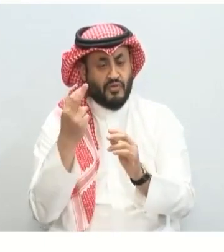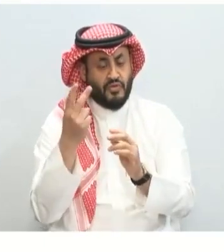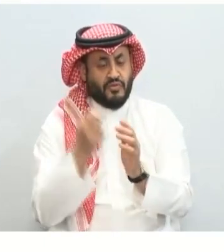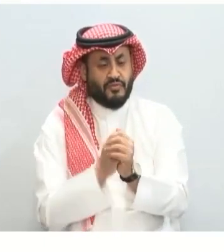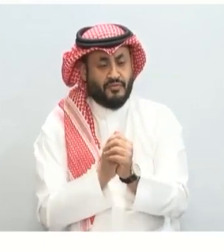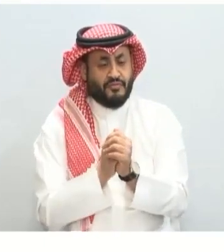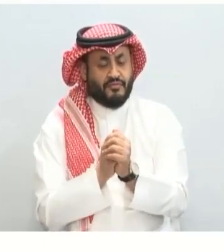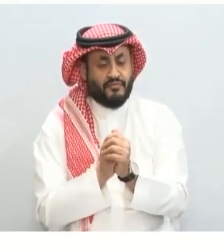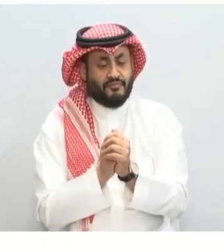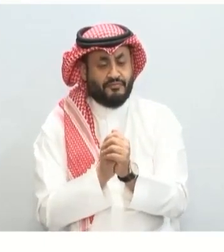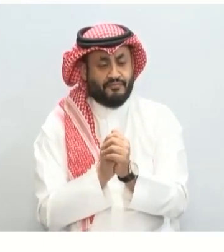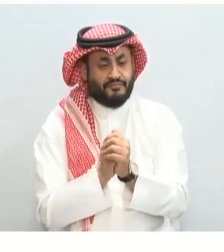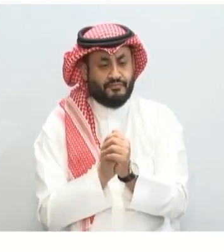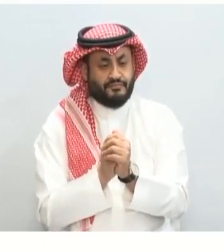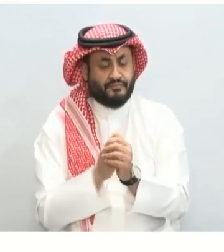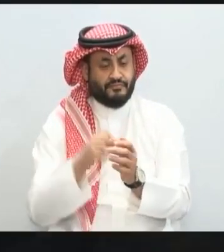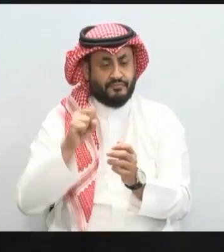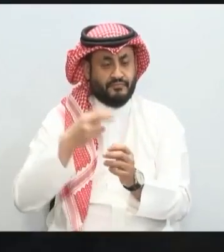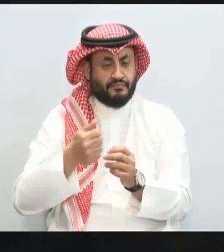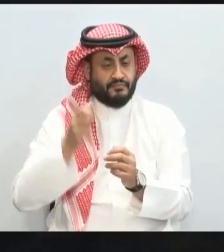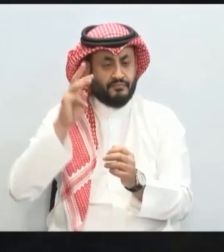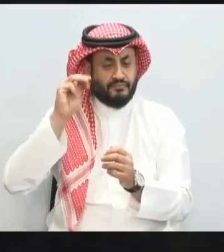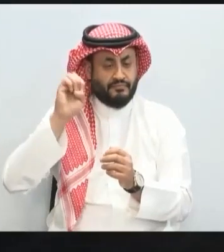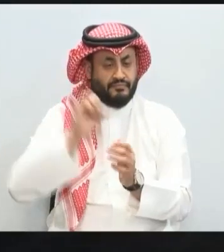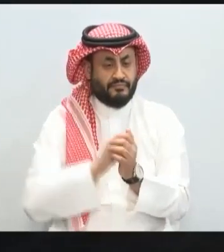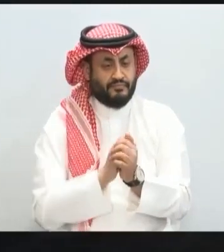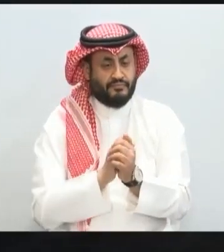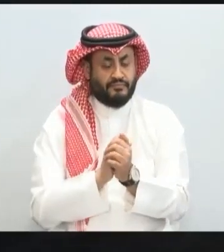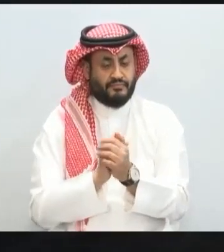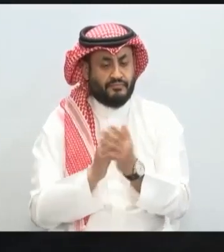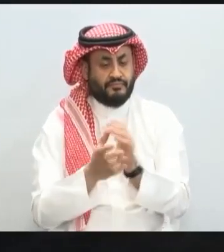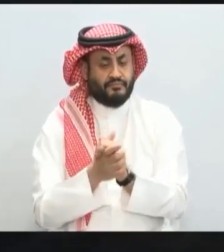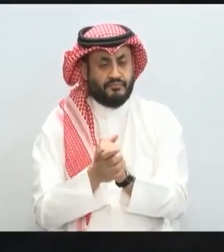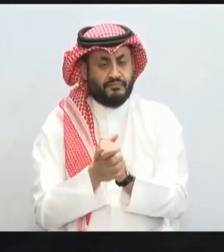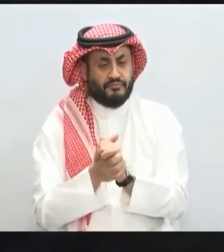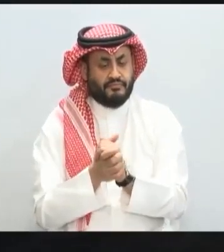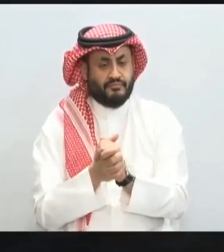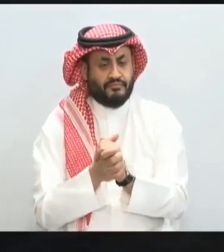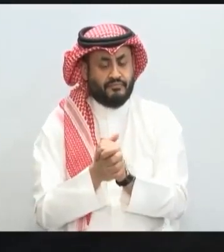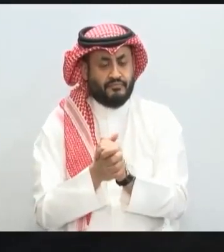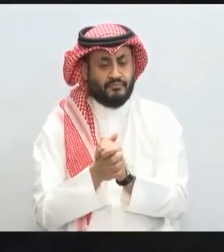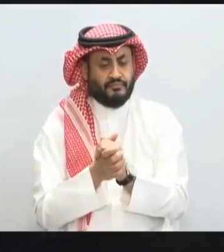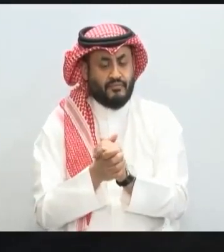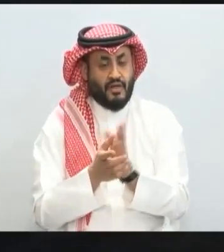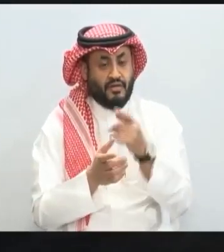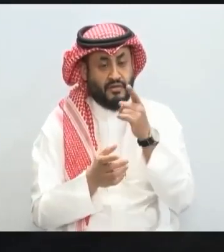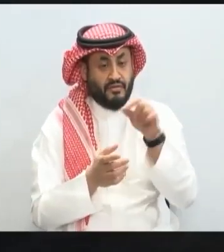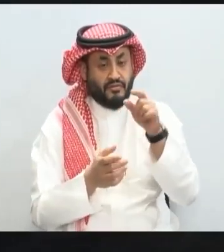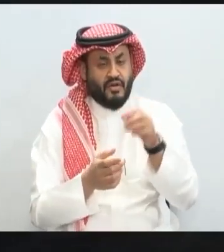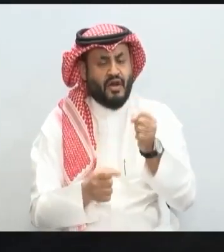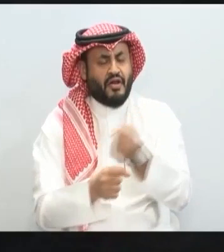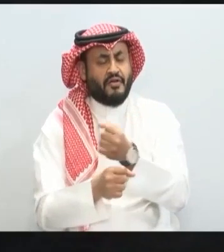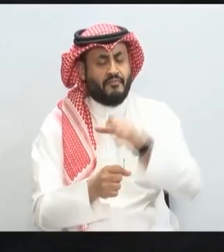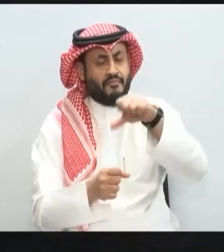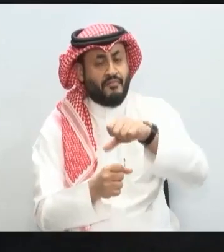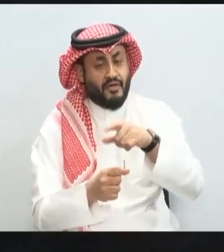desserts. So shame, it has many meanings here. When you say to someone, shame on you, it means that he did something